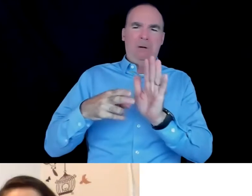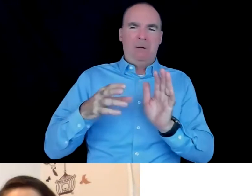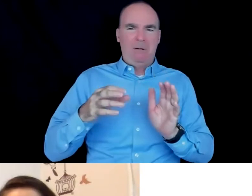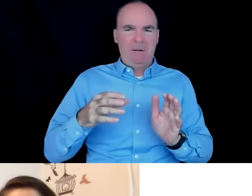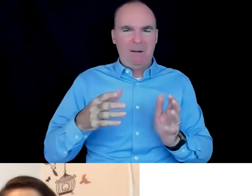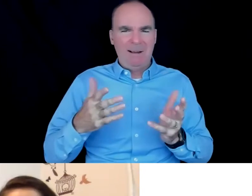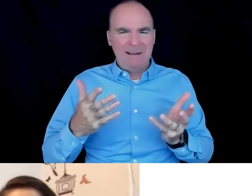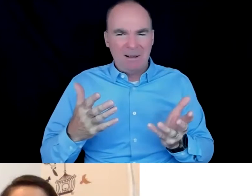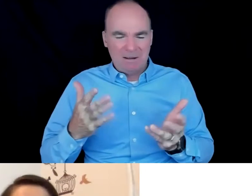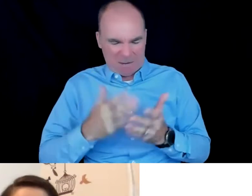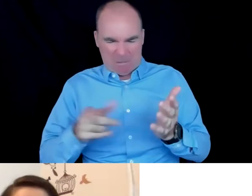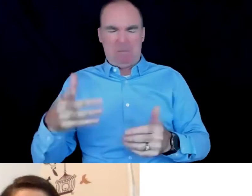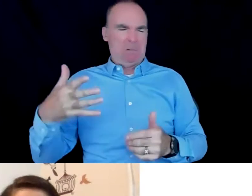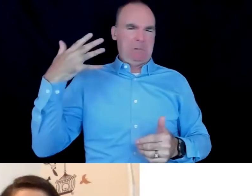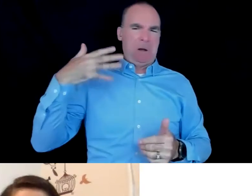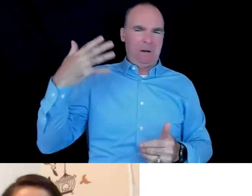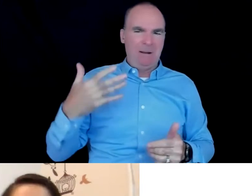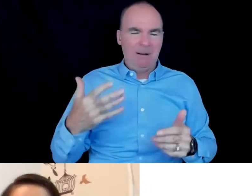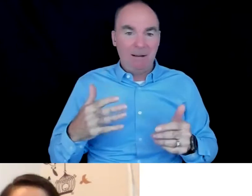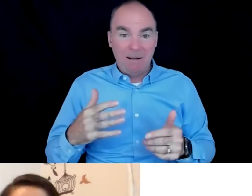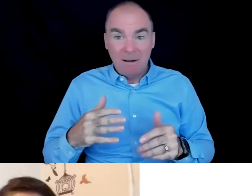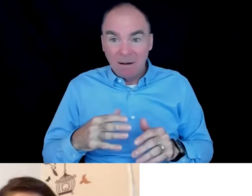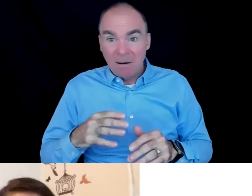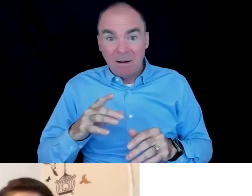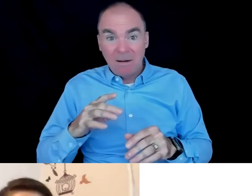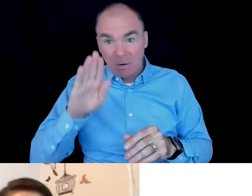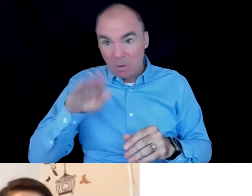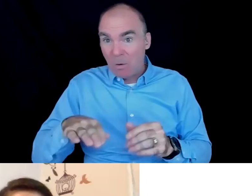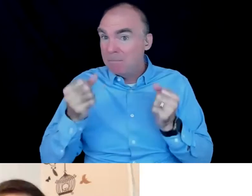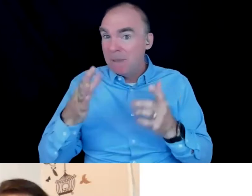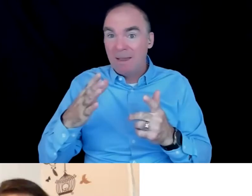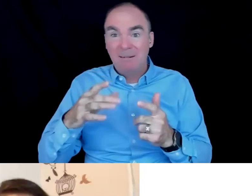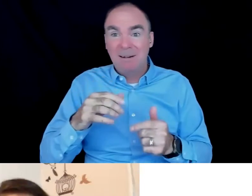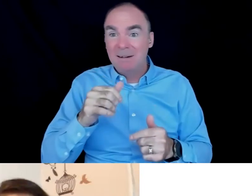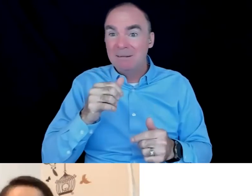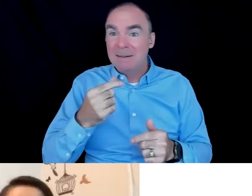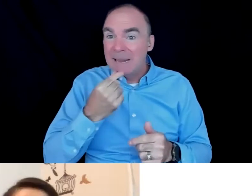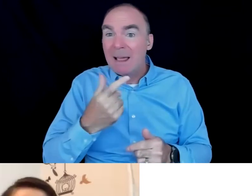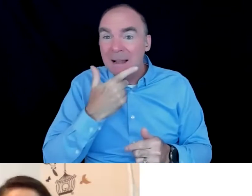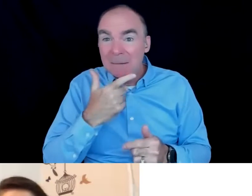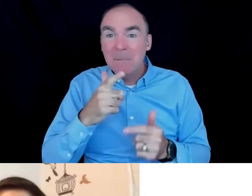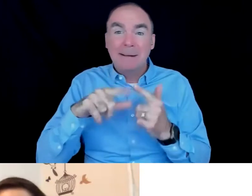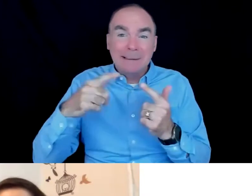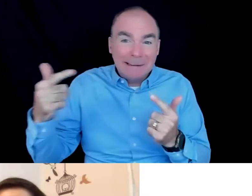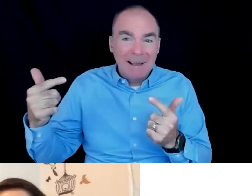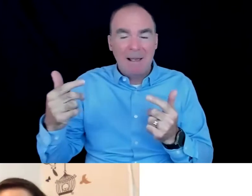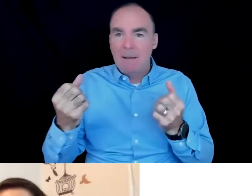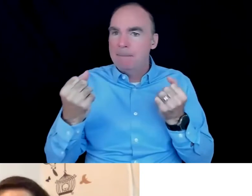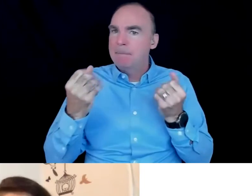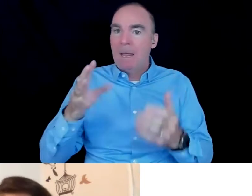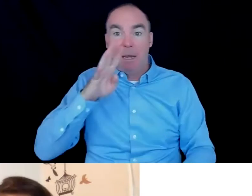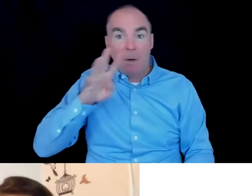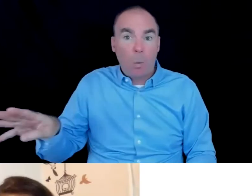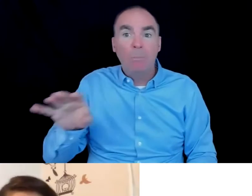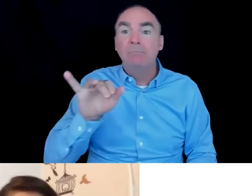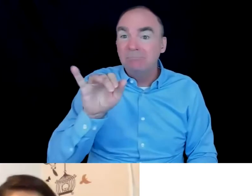LGBTQ community sometimes and oftentimes actually do get ignored. We don't talk too much about it. But there's also now increasingly